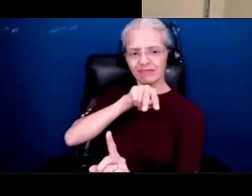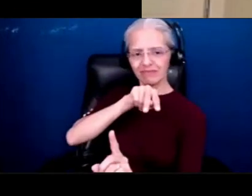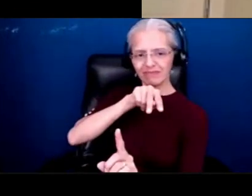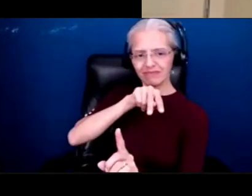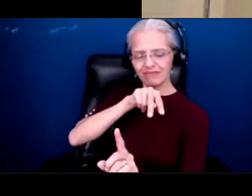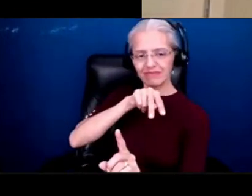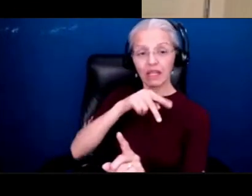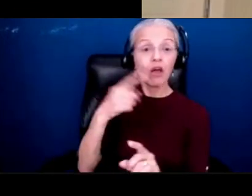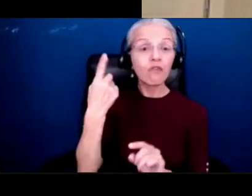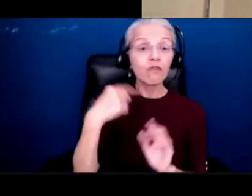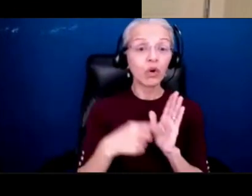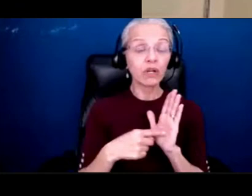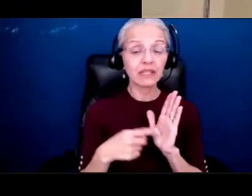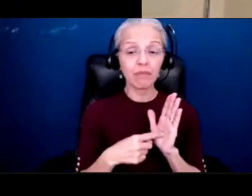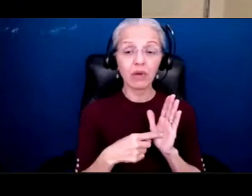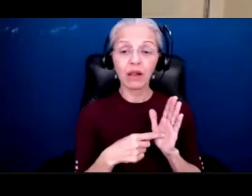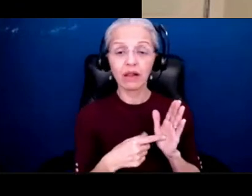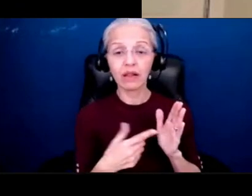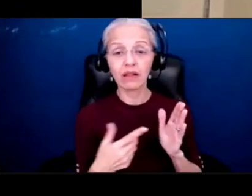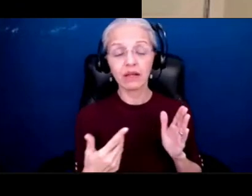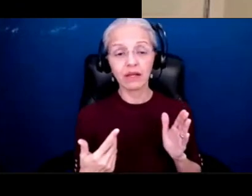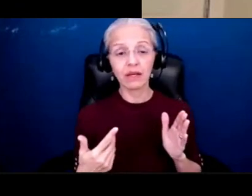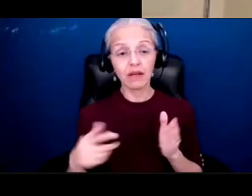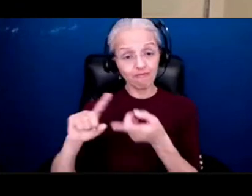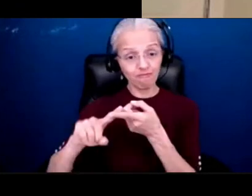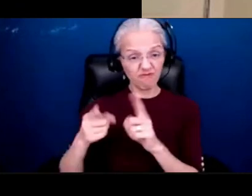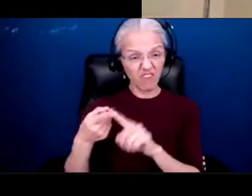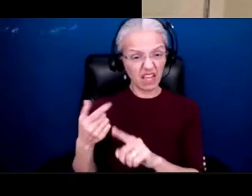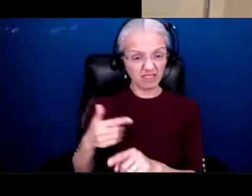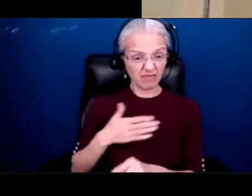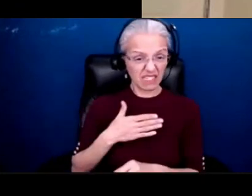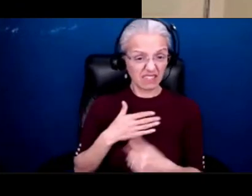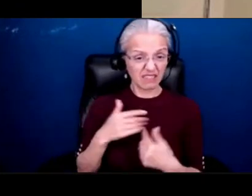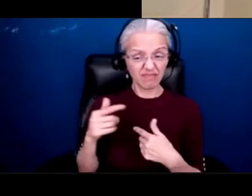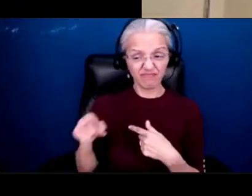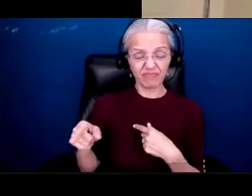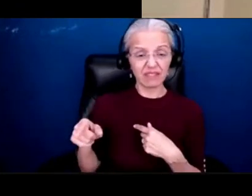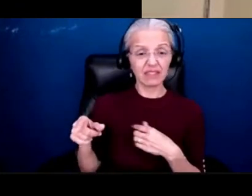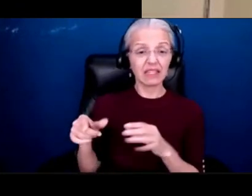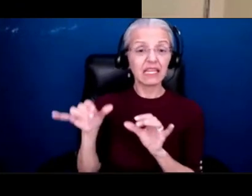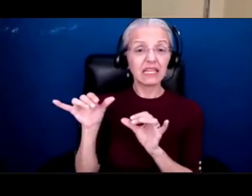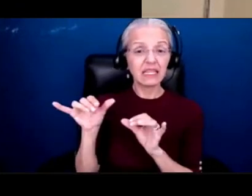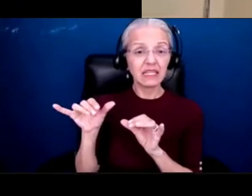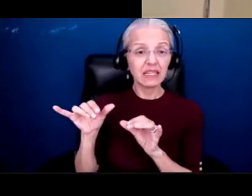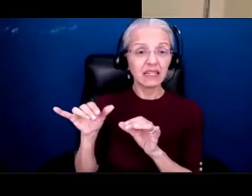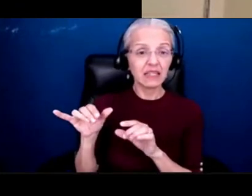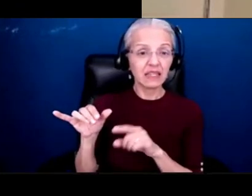For example, a friend of mine, her name is Mia Mingus,